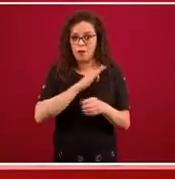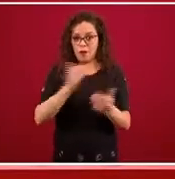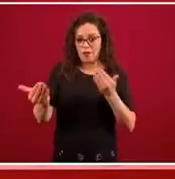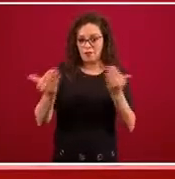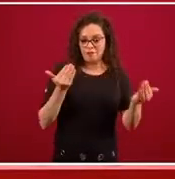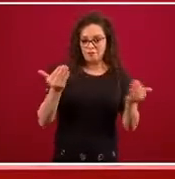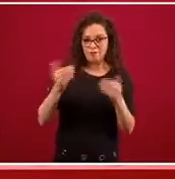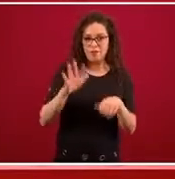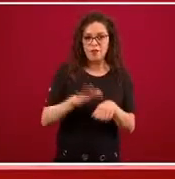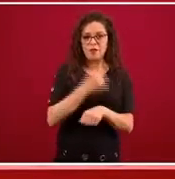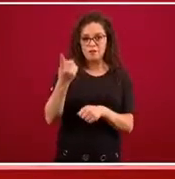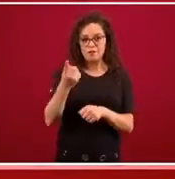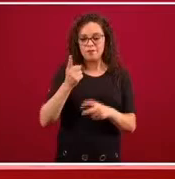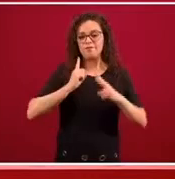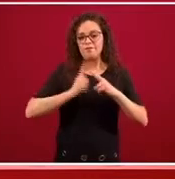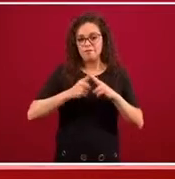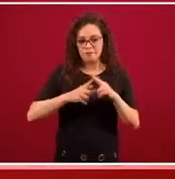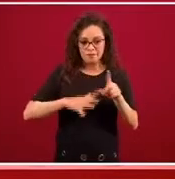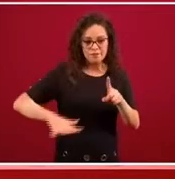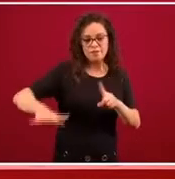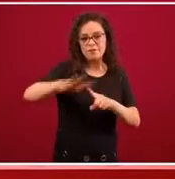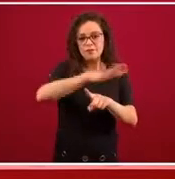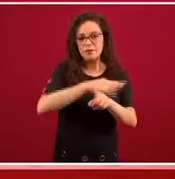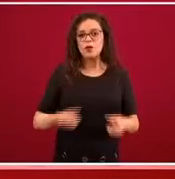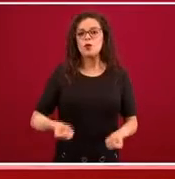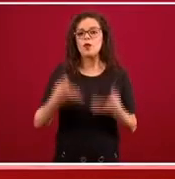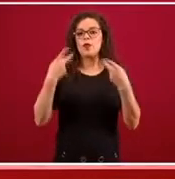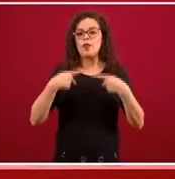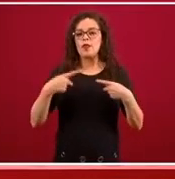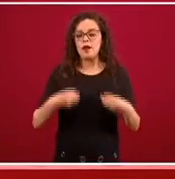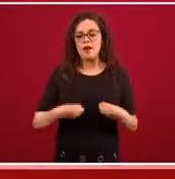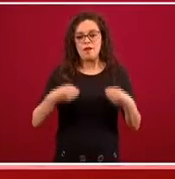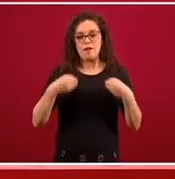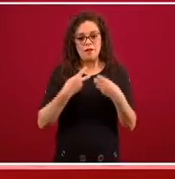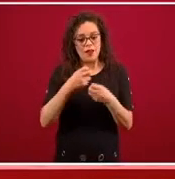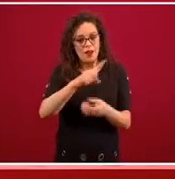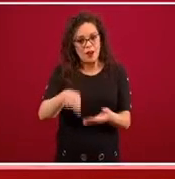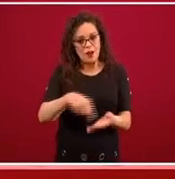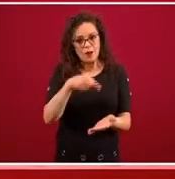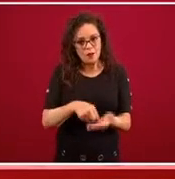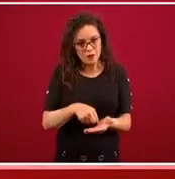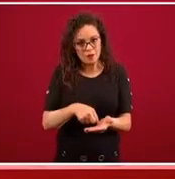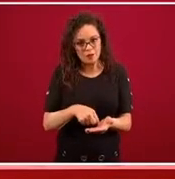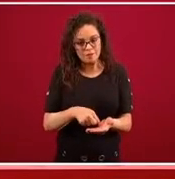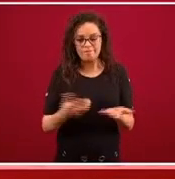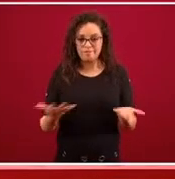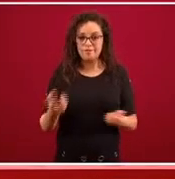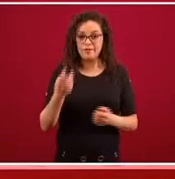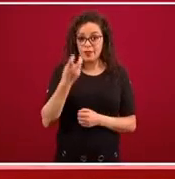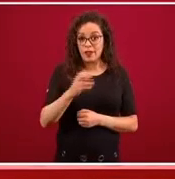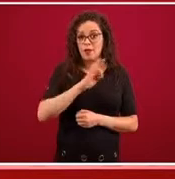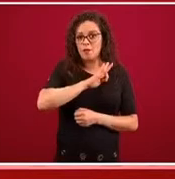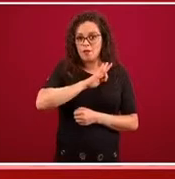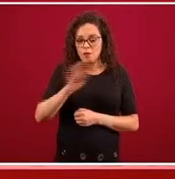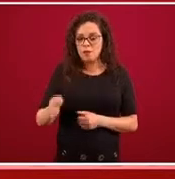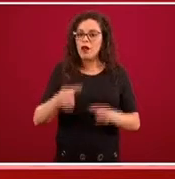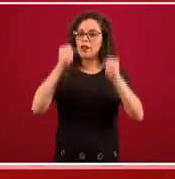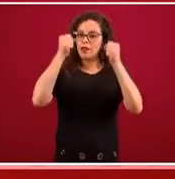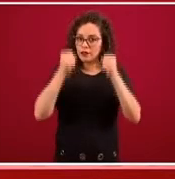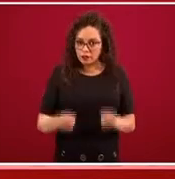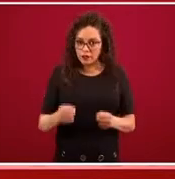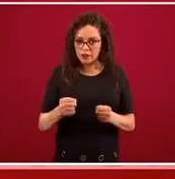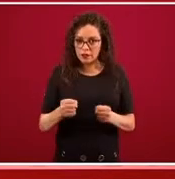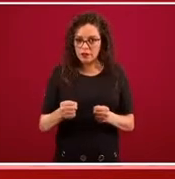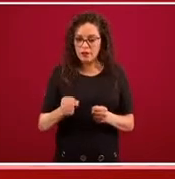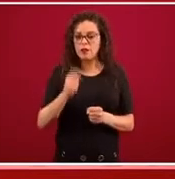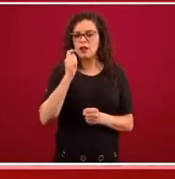is happening there. And we can make these comparisons because we are taking into account the population. So a higher, when you take into account